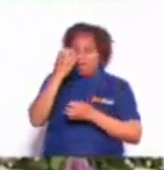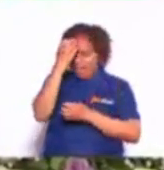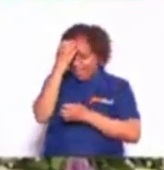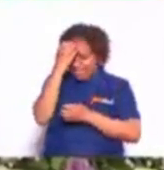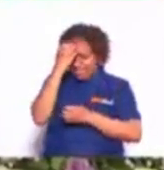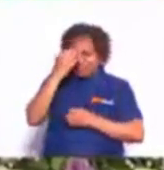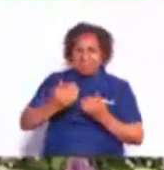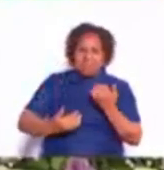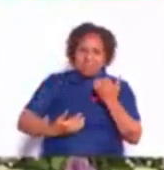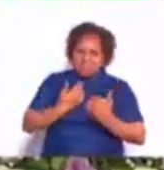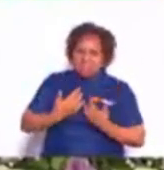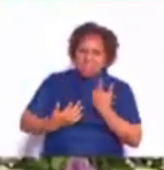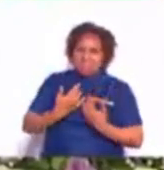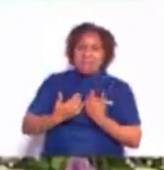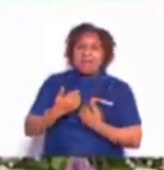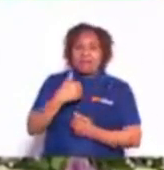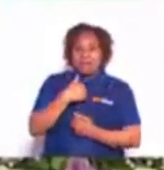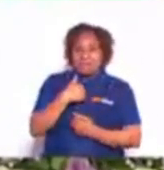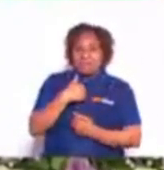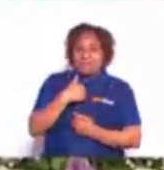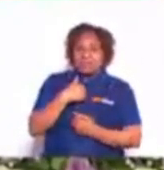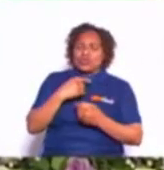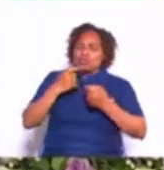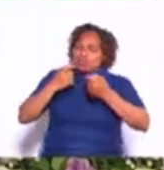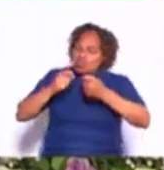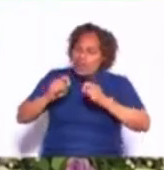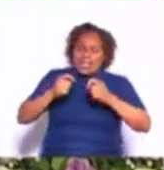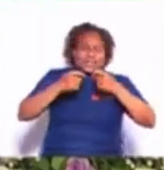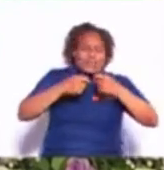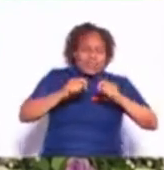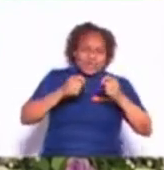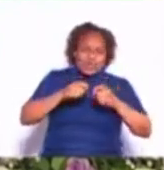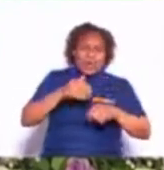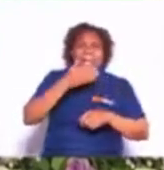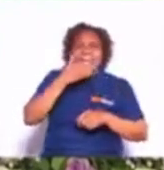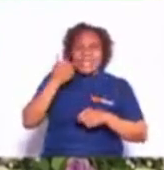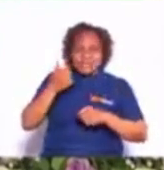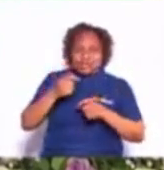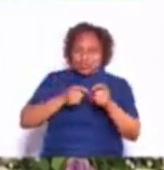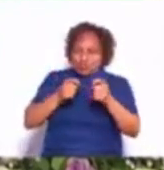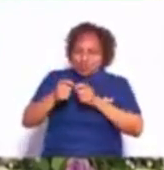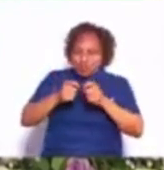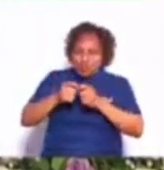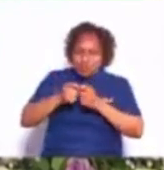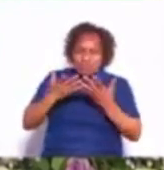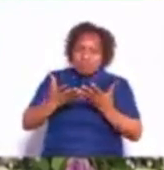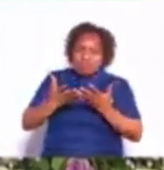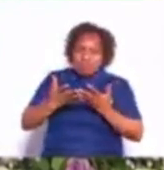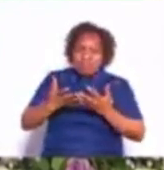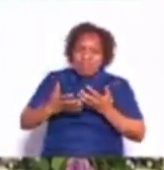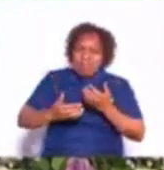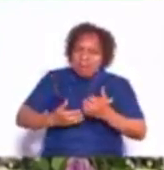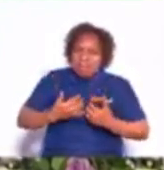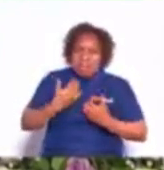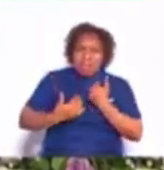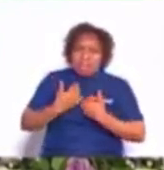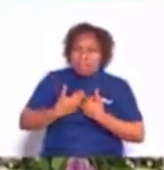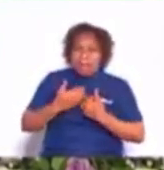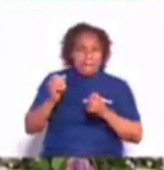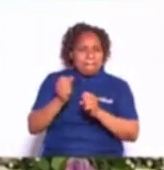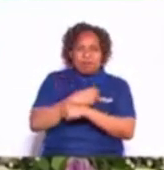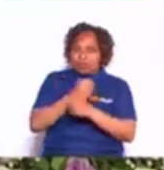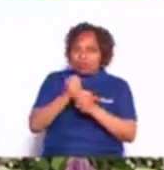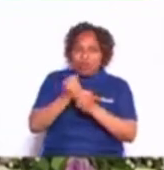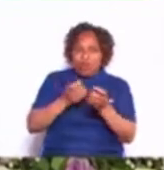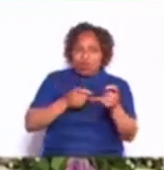hot-tempered. He has tried his level best to control anger, but he cannot control.